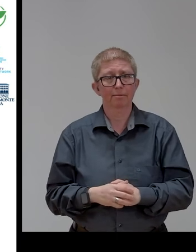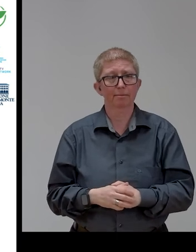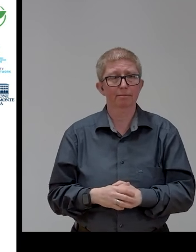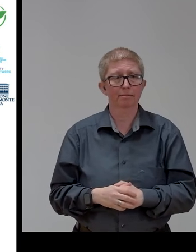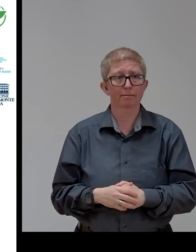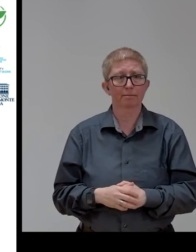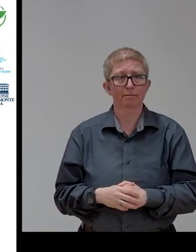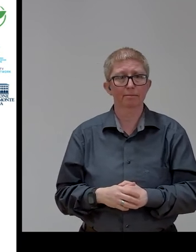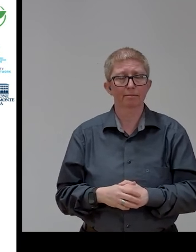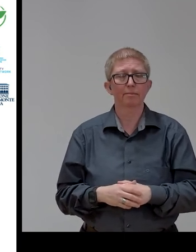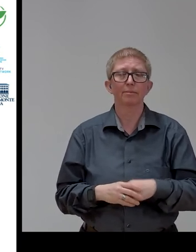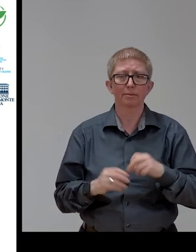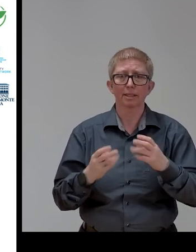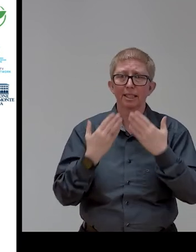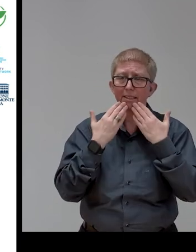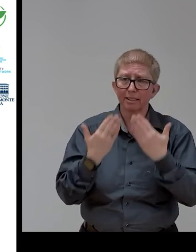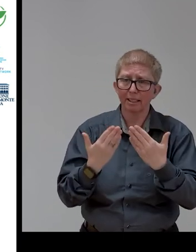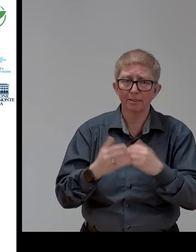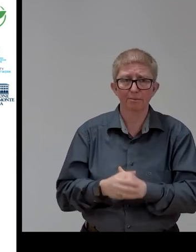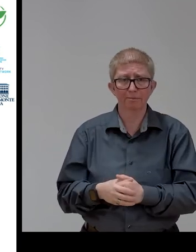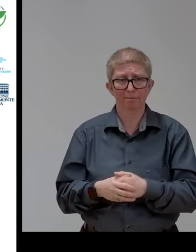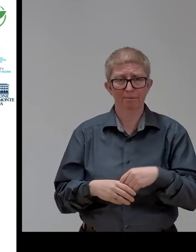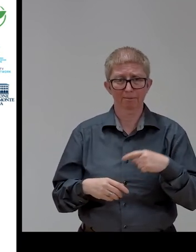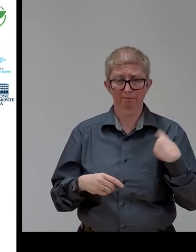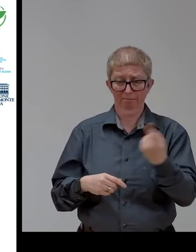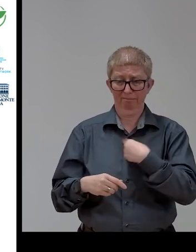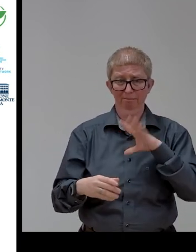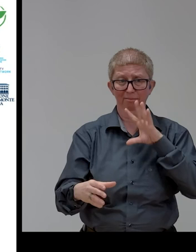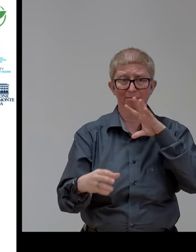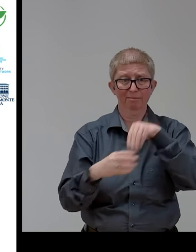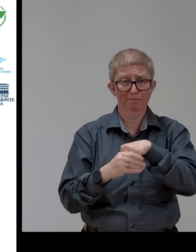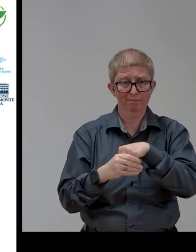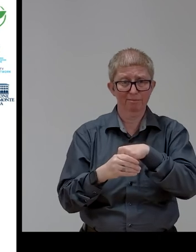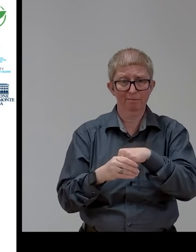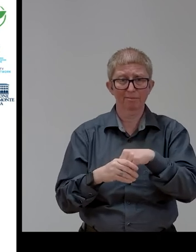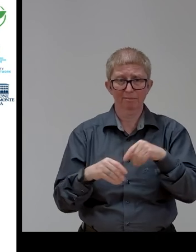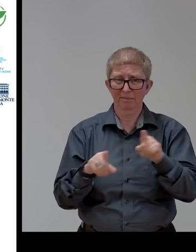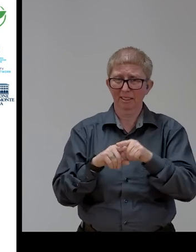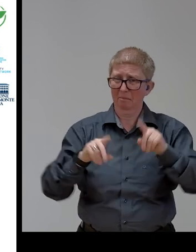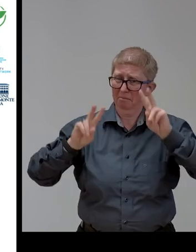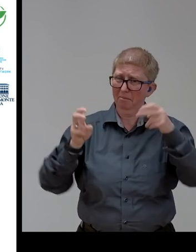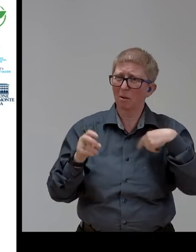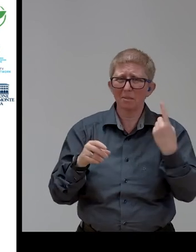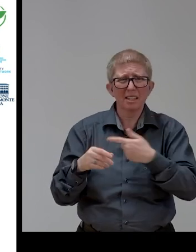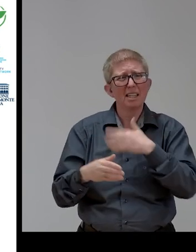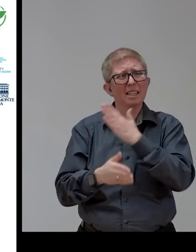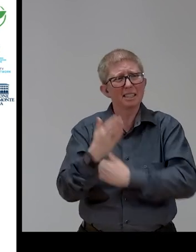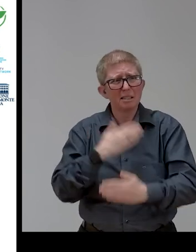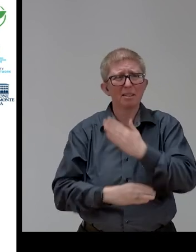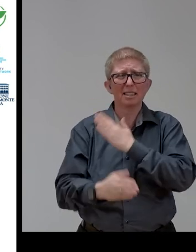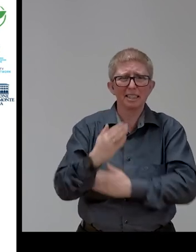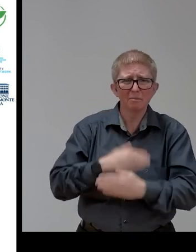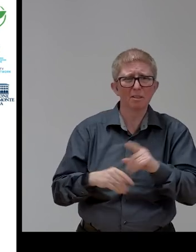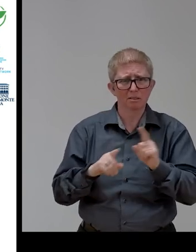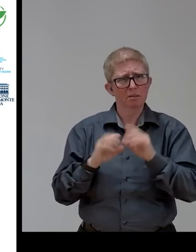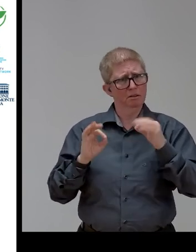Thank you. As we are involved in disability too, we thought that we had a good experience to share with our